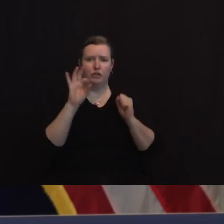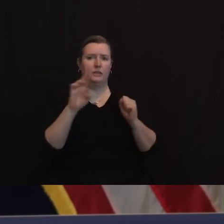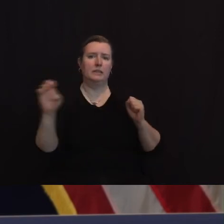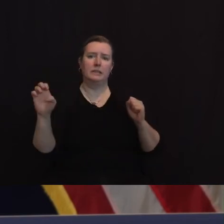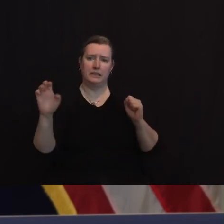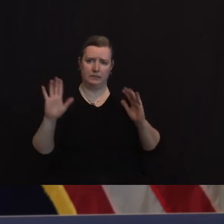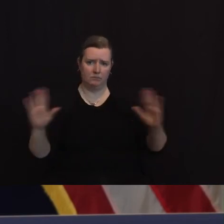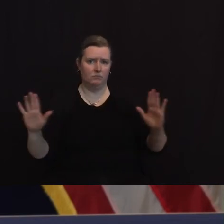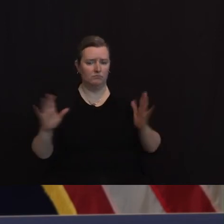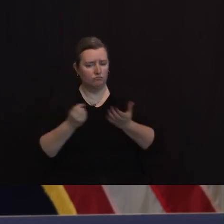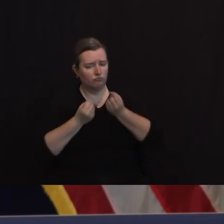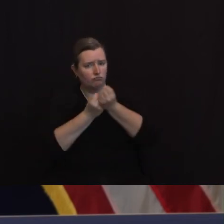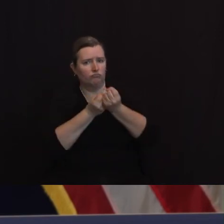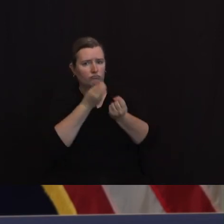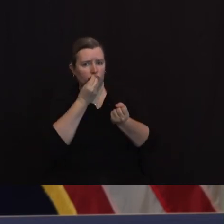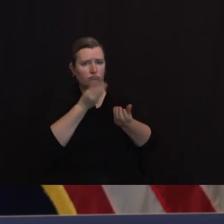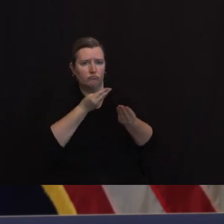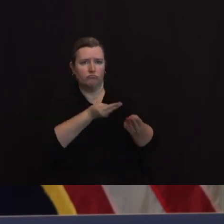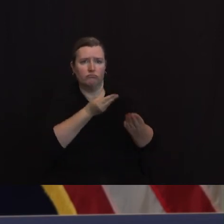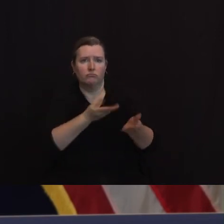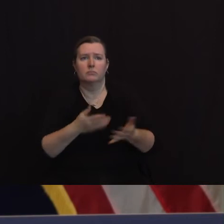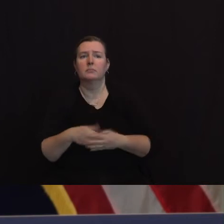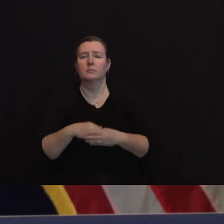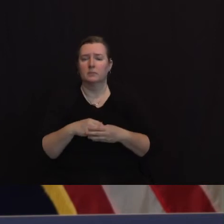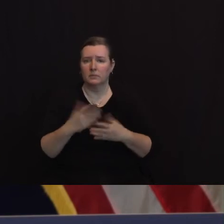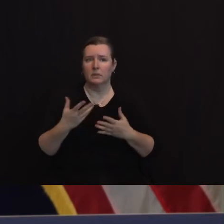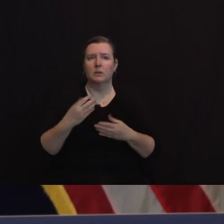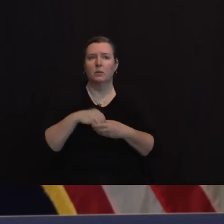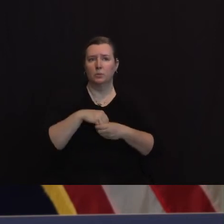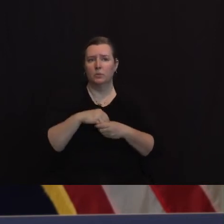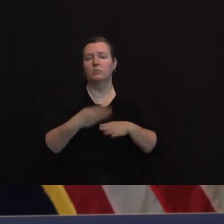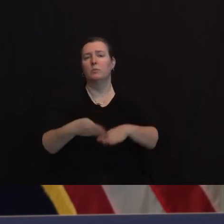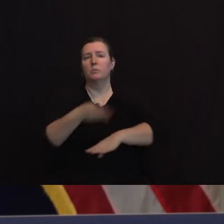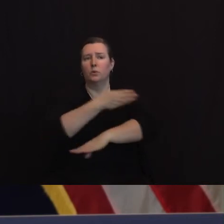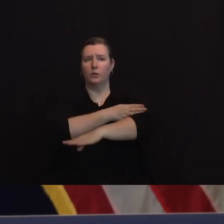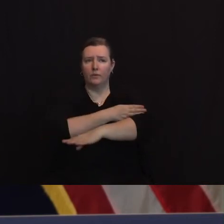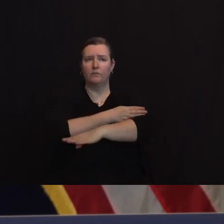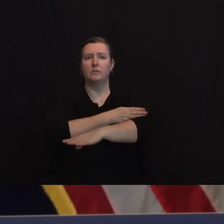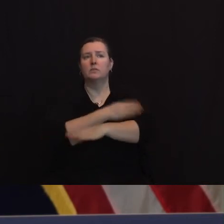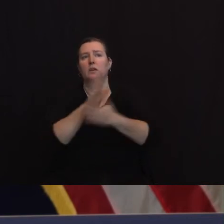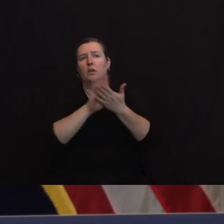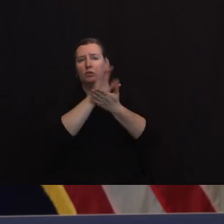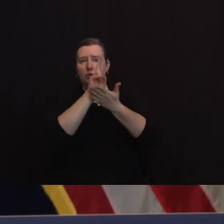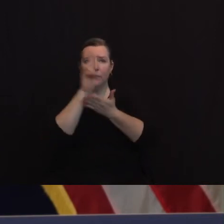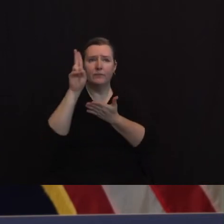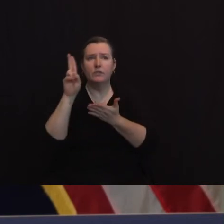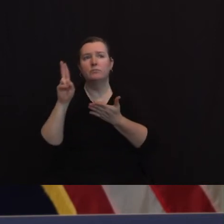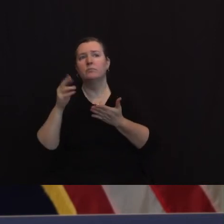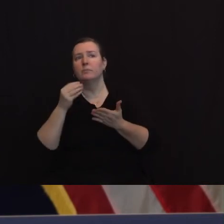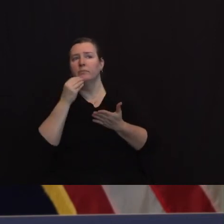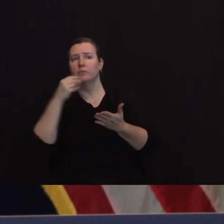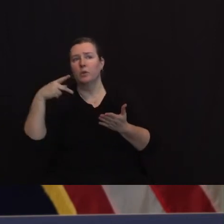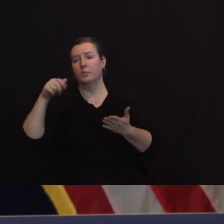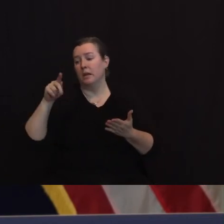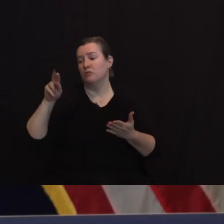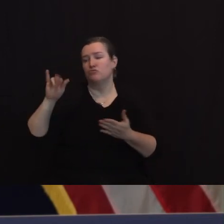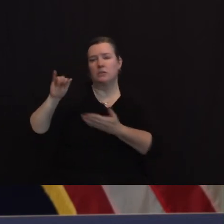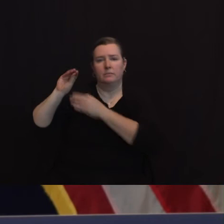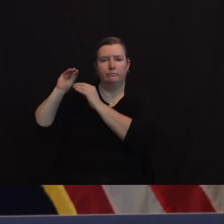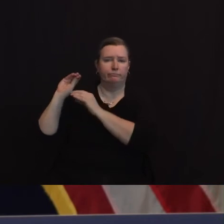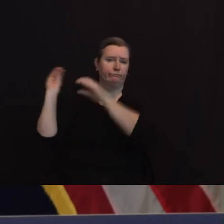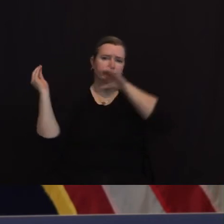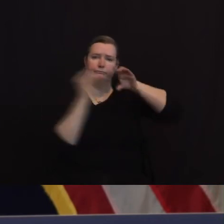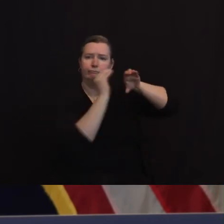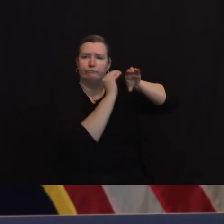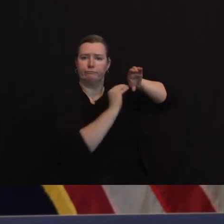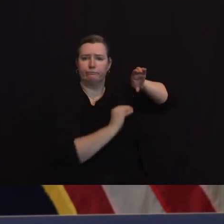area, including improving campus food pantries, conducting more robust student hunger surveys, and